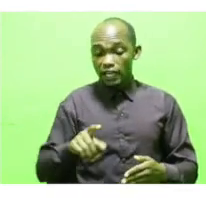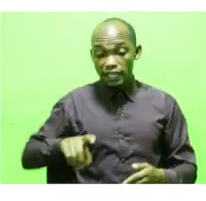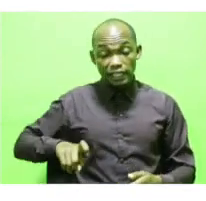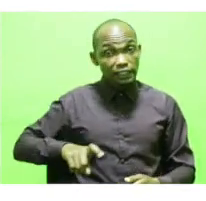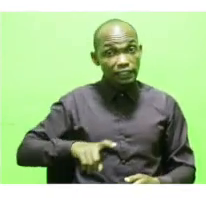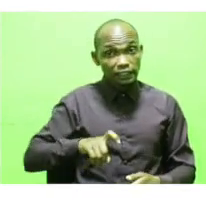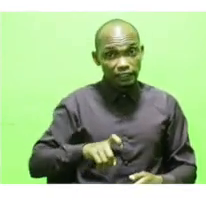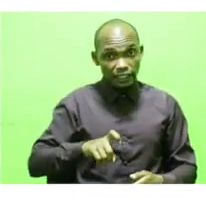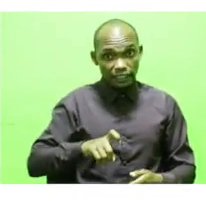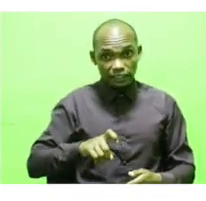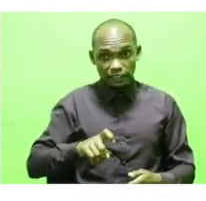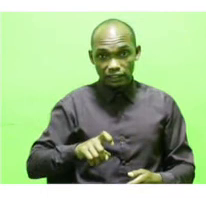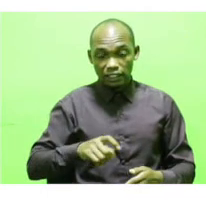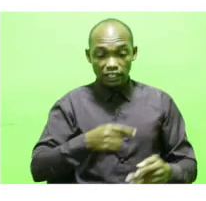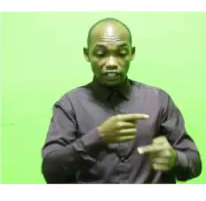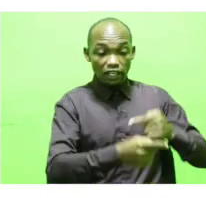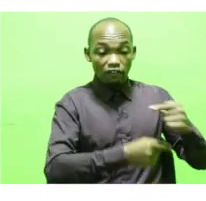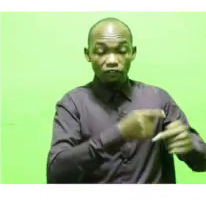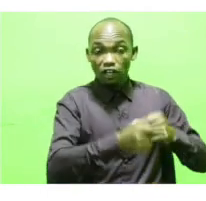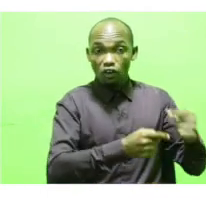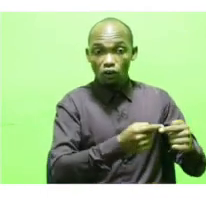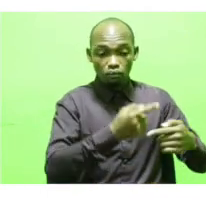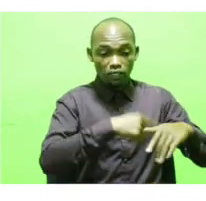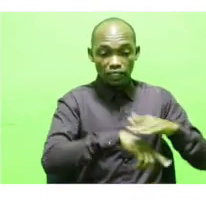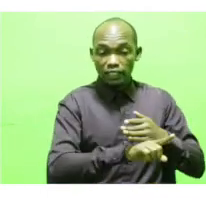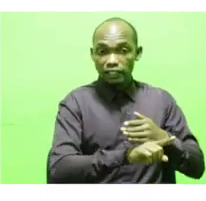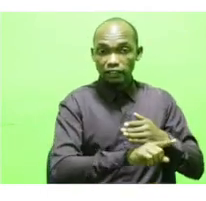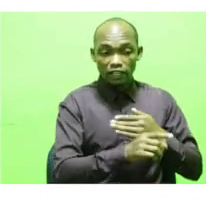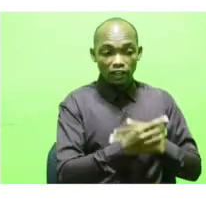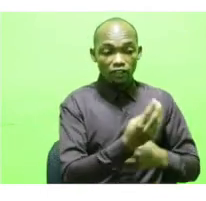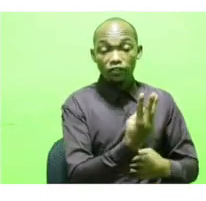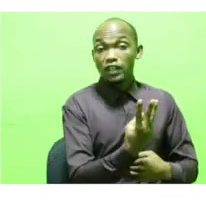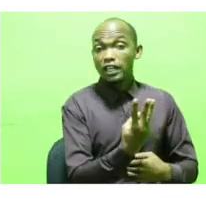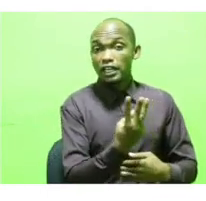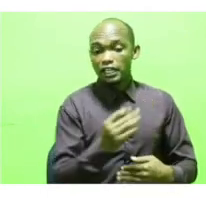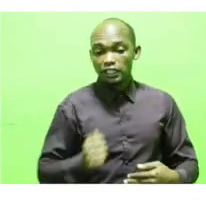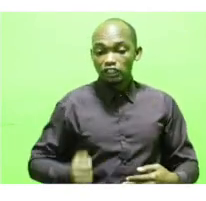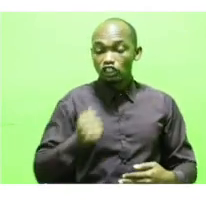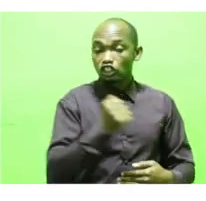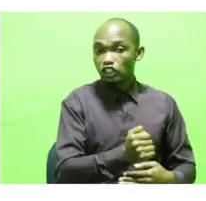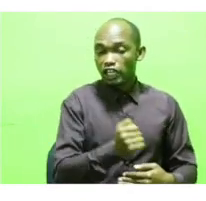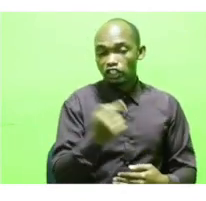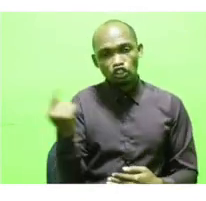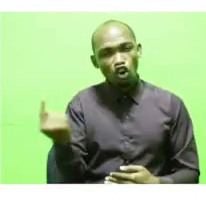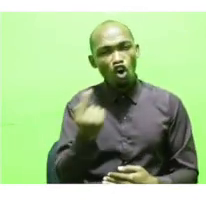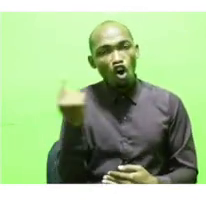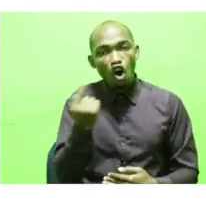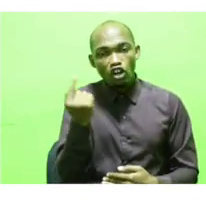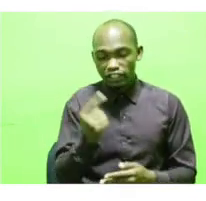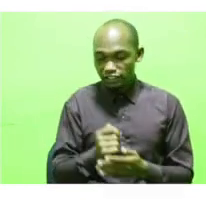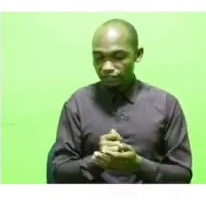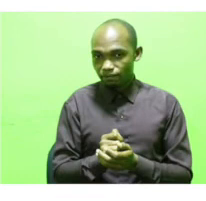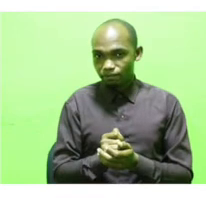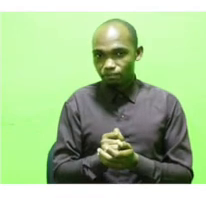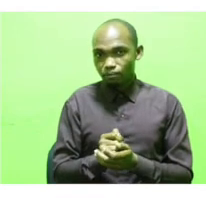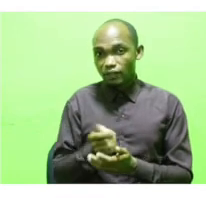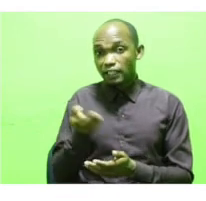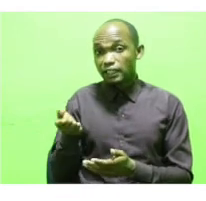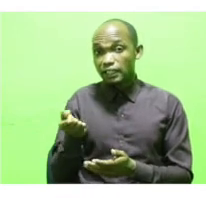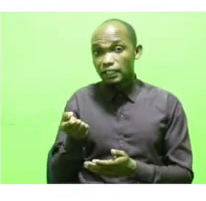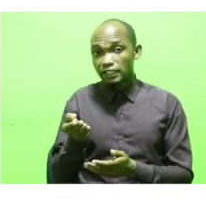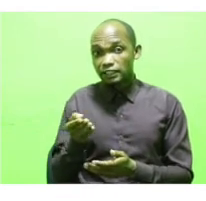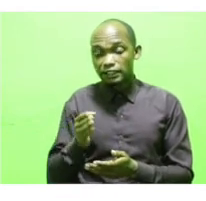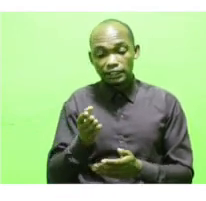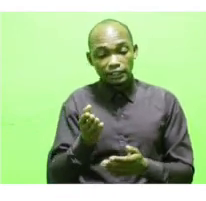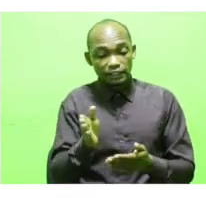the insect develops through 3 stages only. There are some insects which develop through